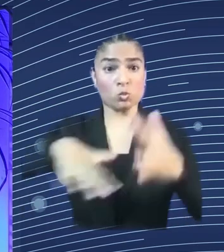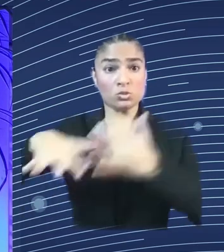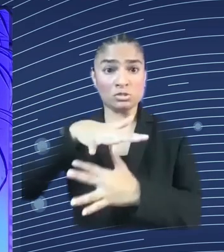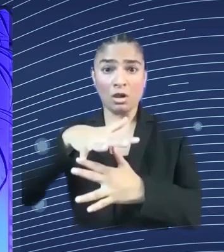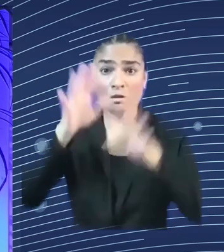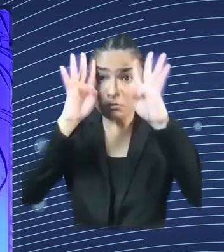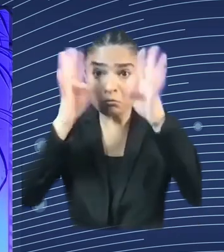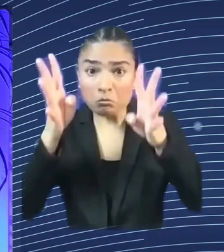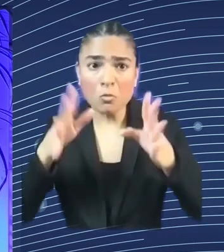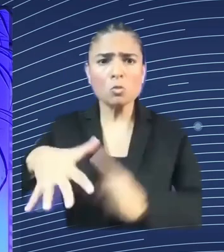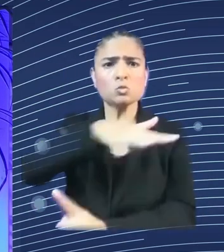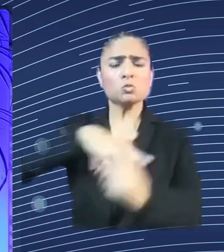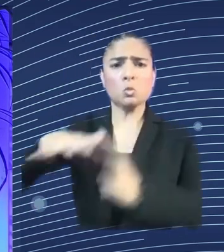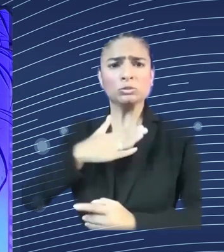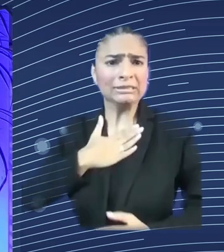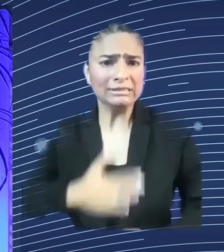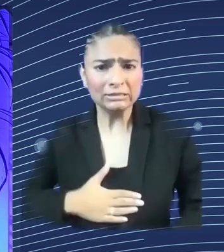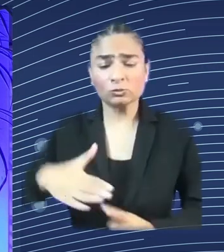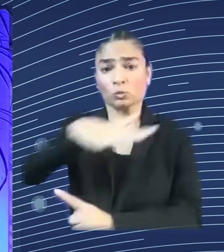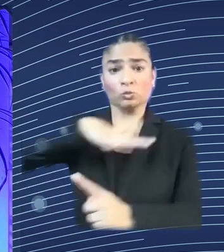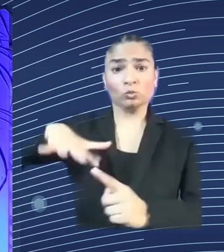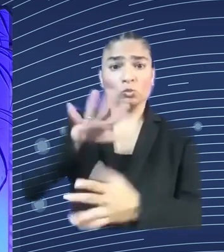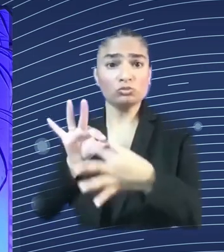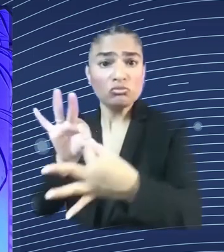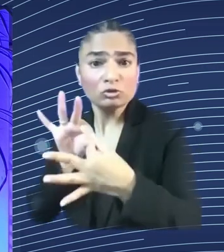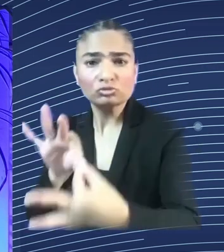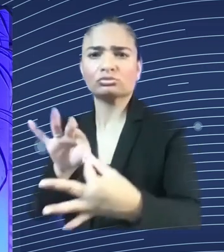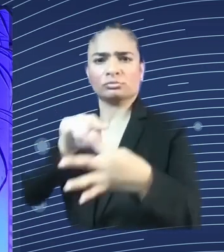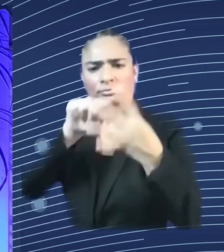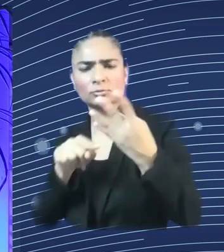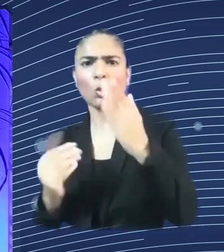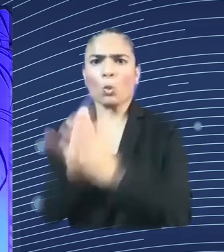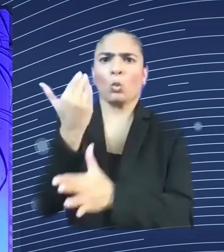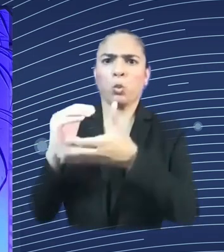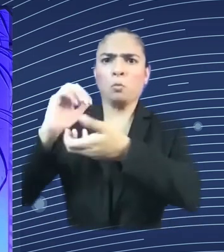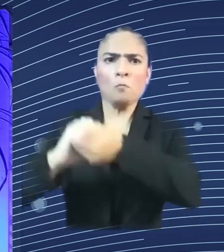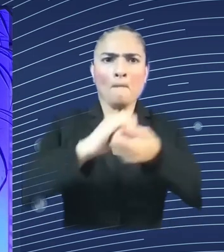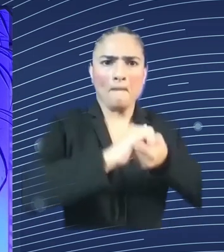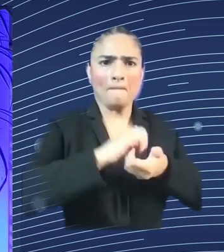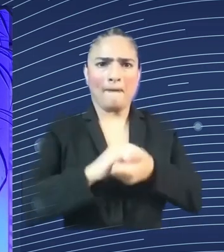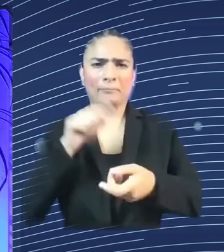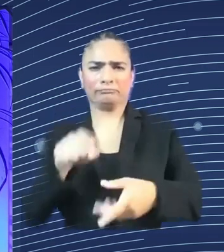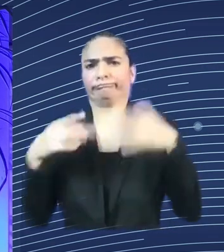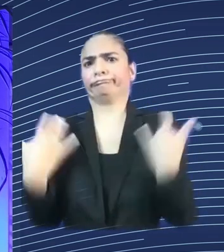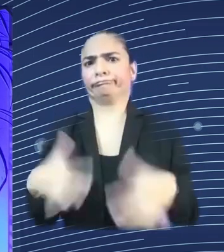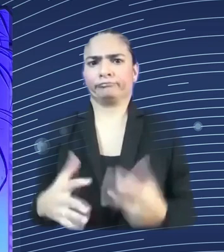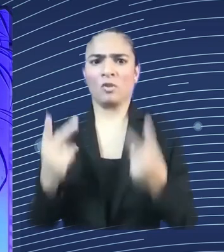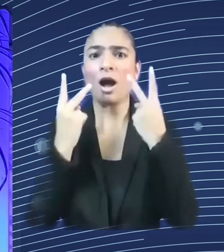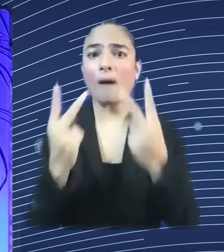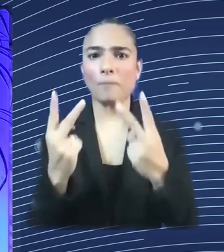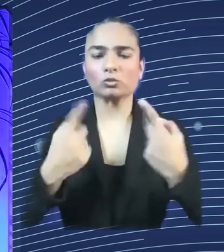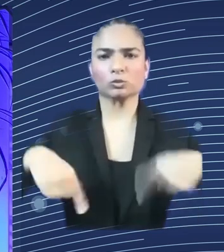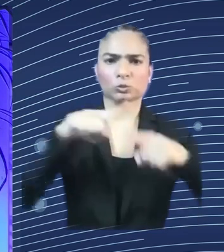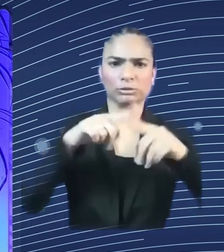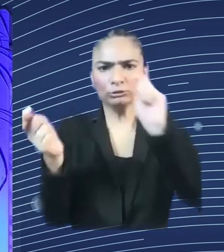relevant stakeholders. This has better chance of getting it right than the old-fashioned top-down way. Now that you have a